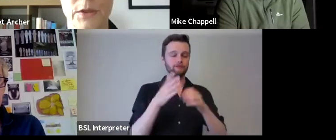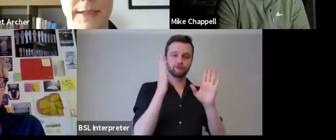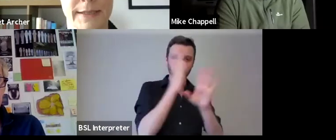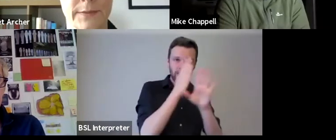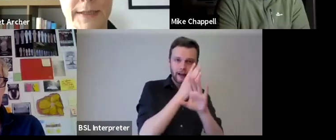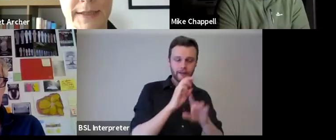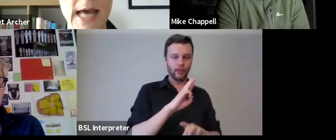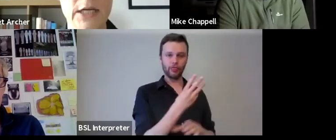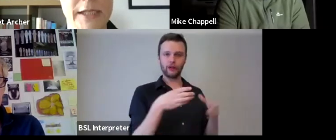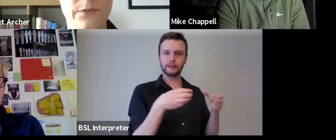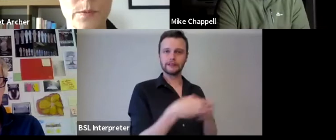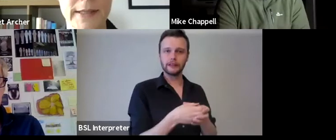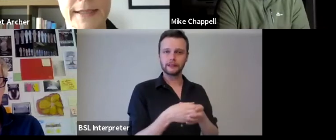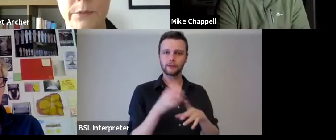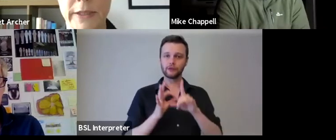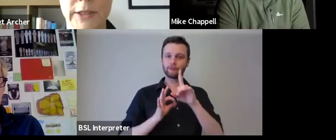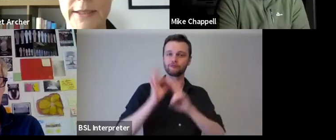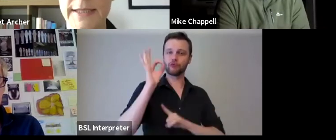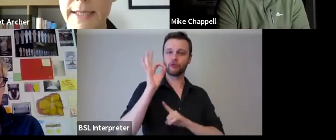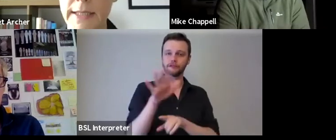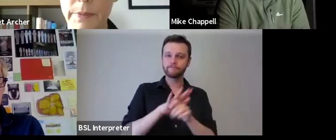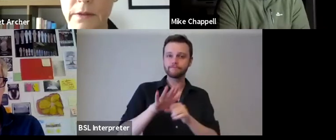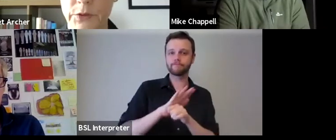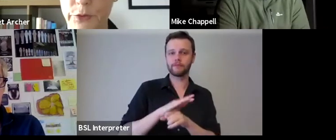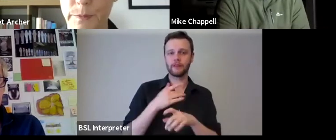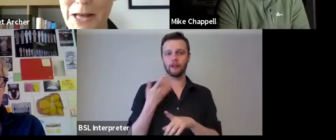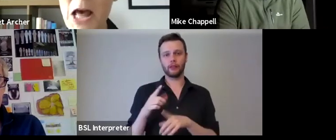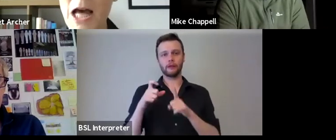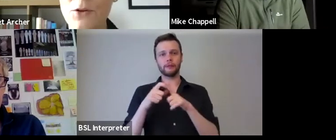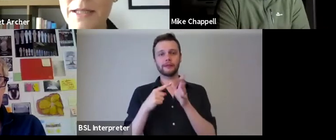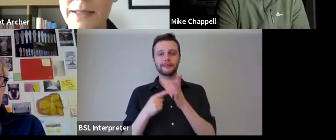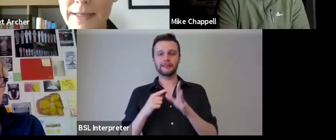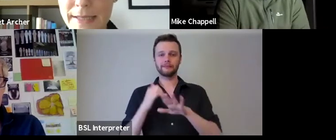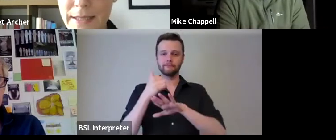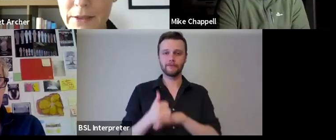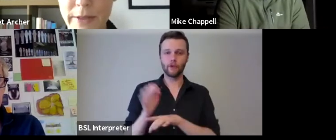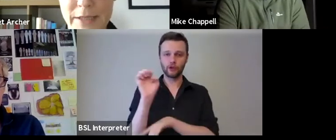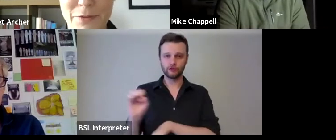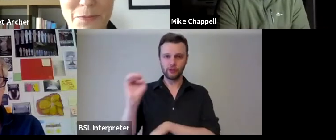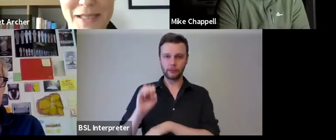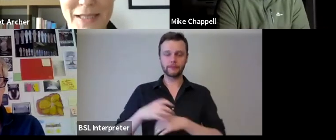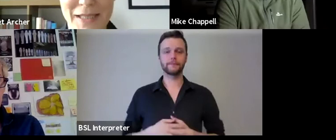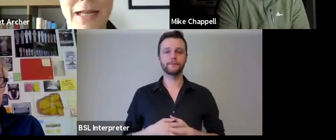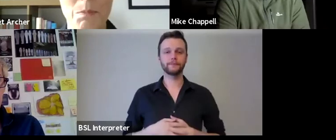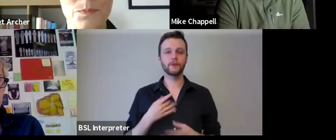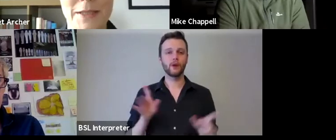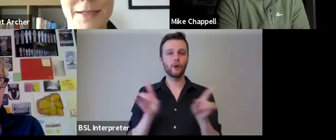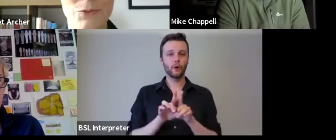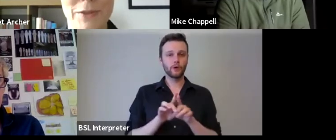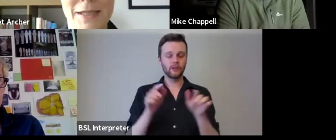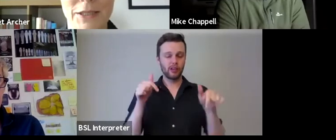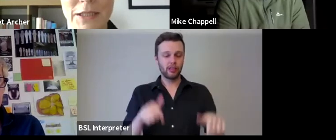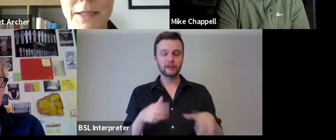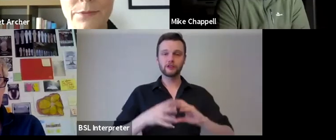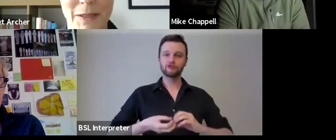improve products and services, transforming the city region into the data capital of Europe. Alongside this, Creative Informatics is an